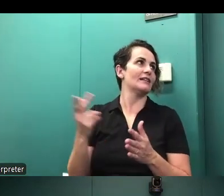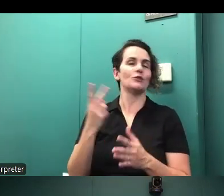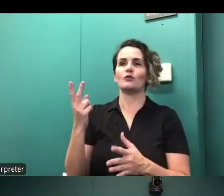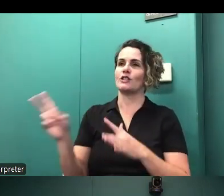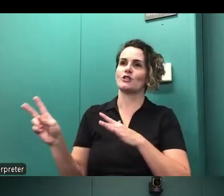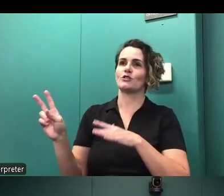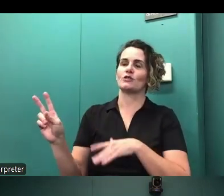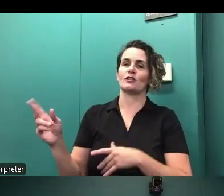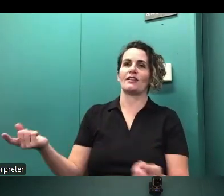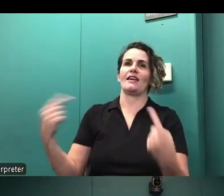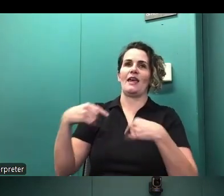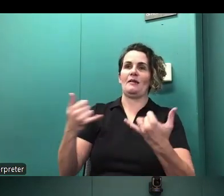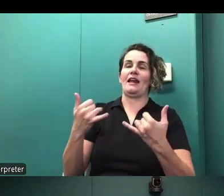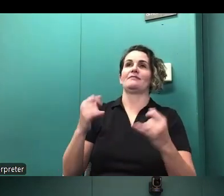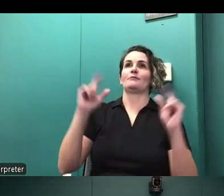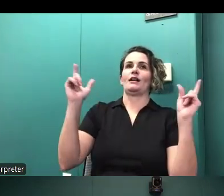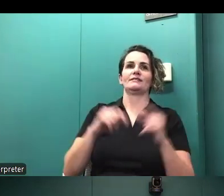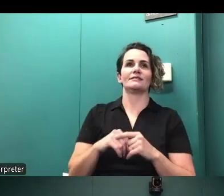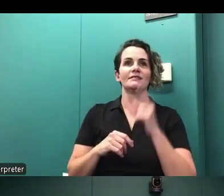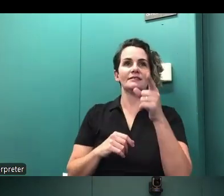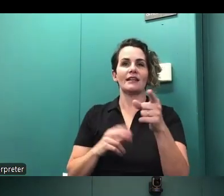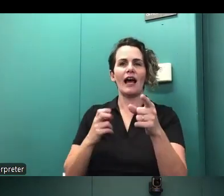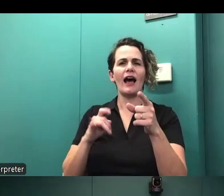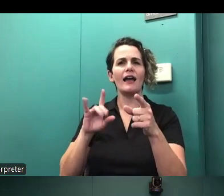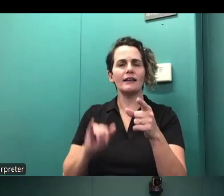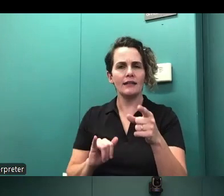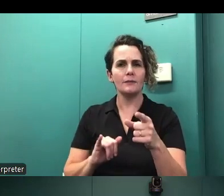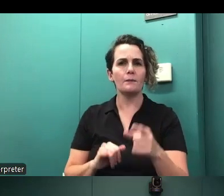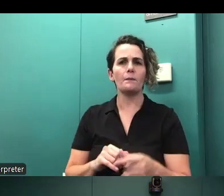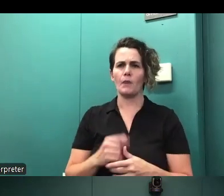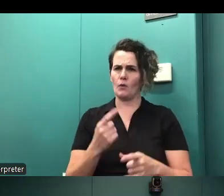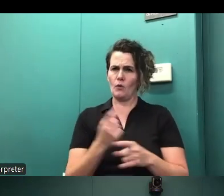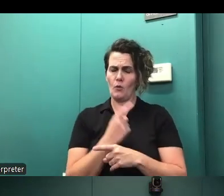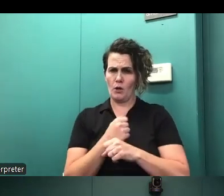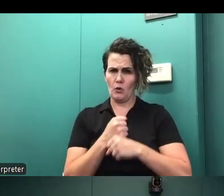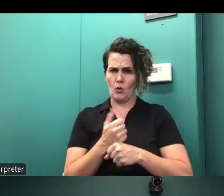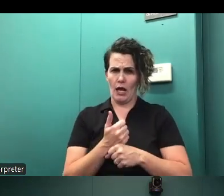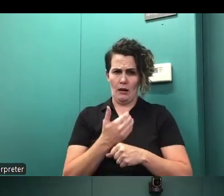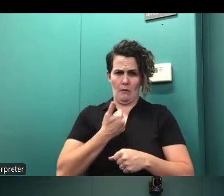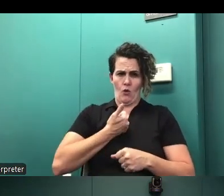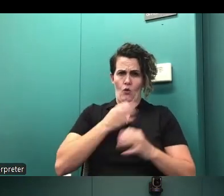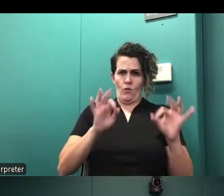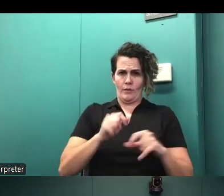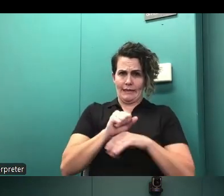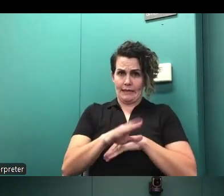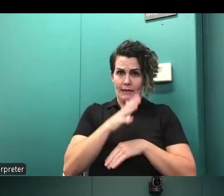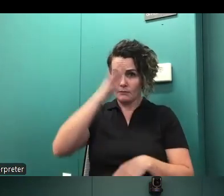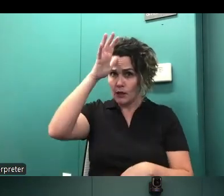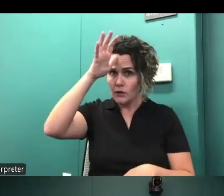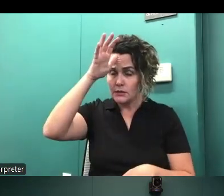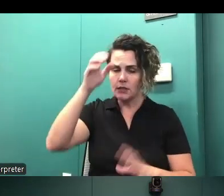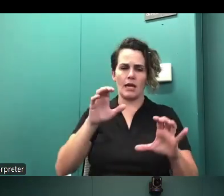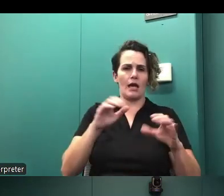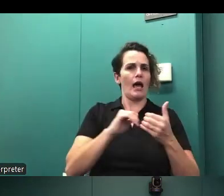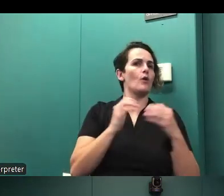So, yes, Heidi. Sure. Is it appropriate, like, to create a form that we can send to parents, like, how are